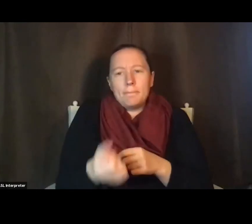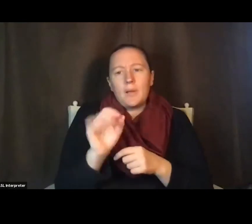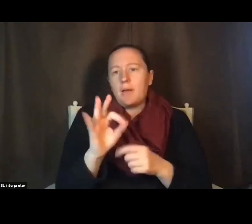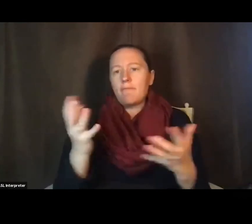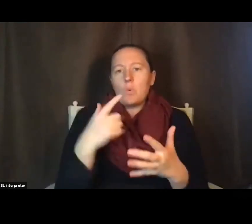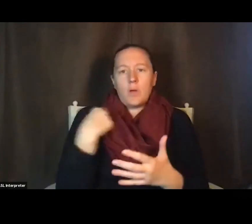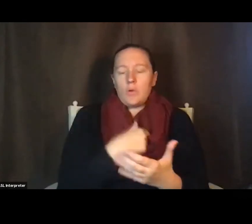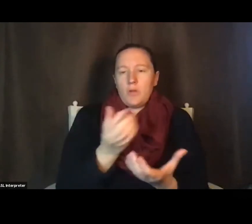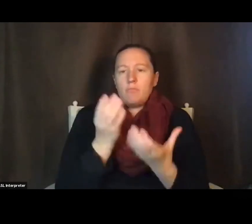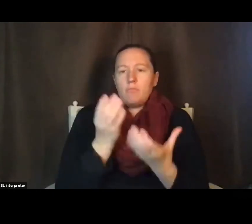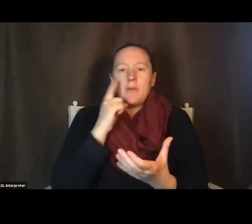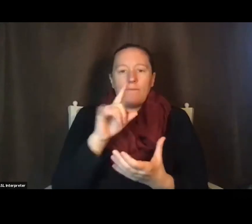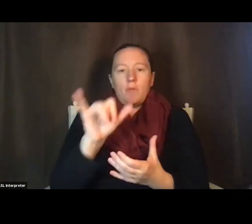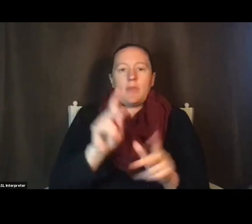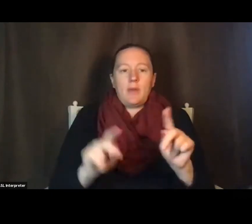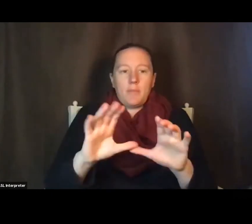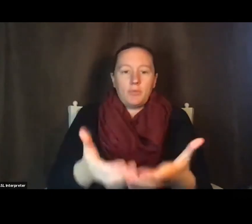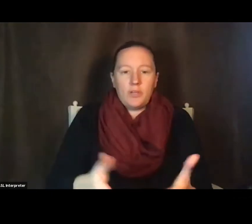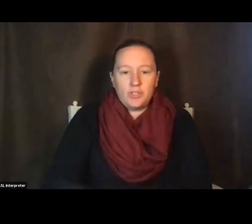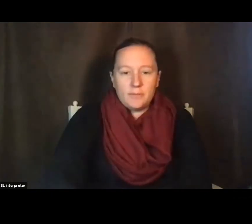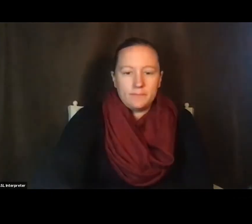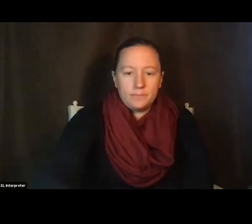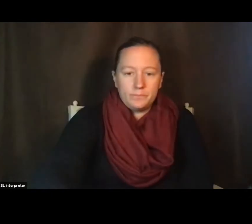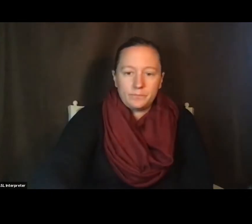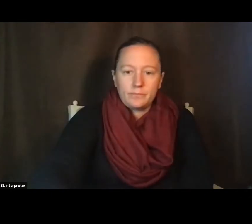recommendations specific to that. Next slide.